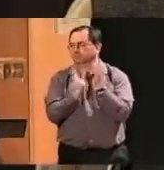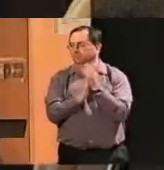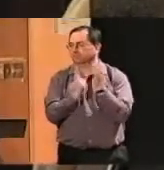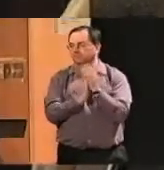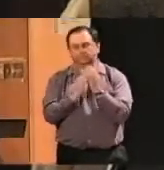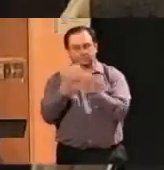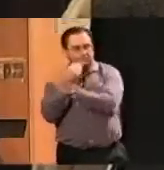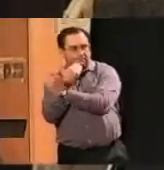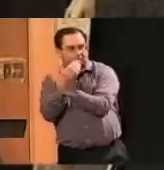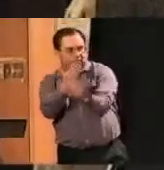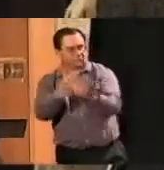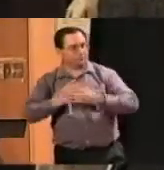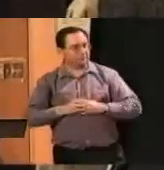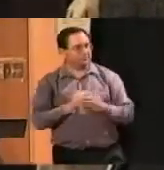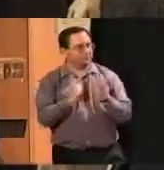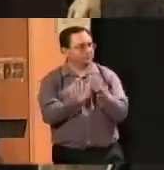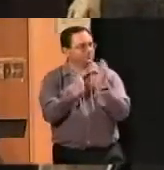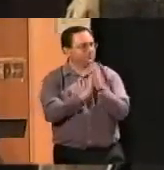Thank you.